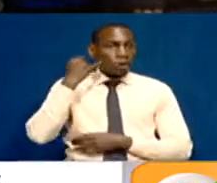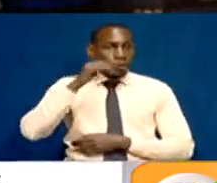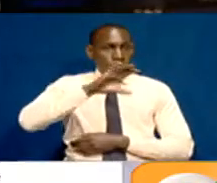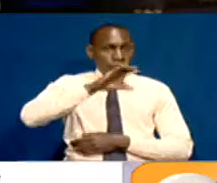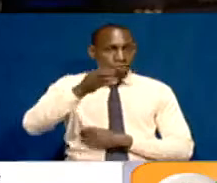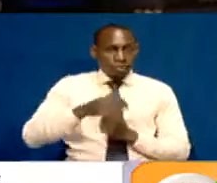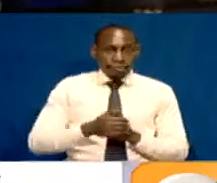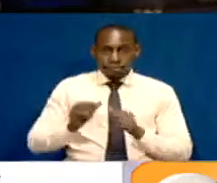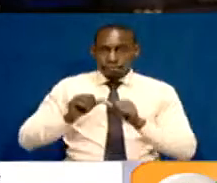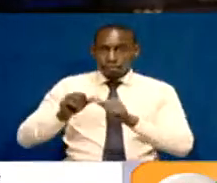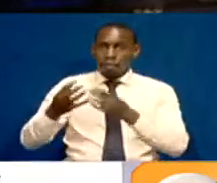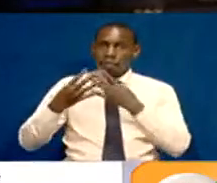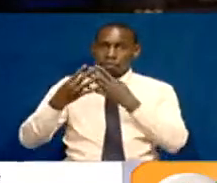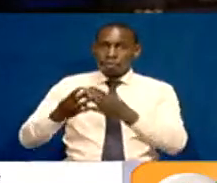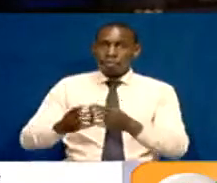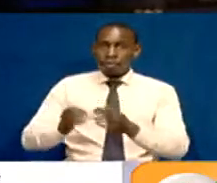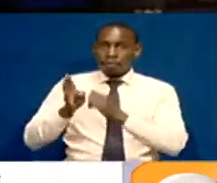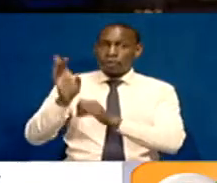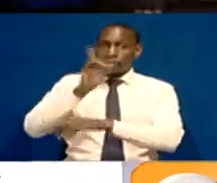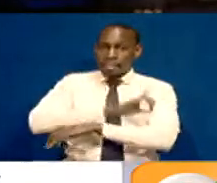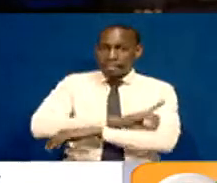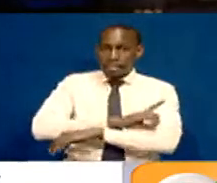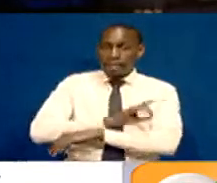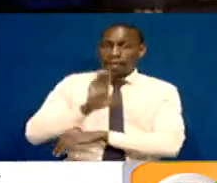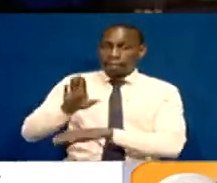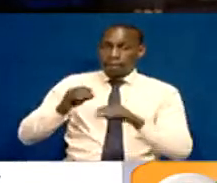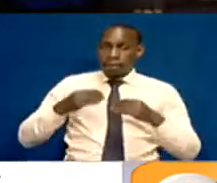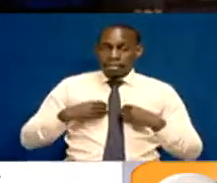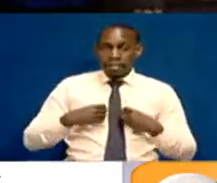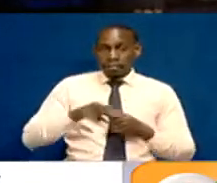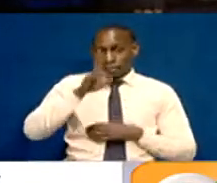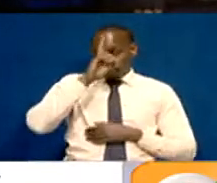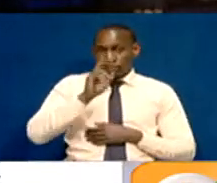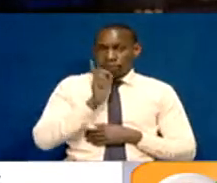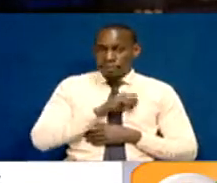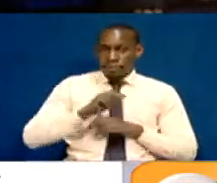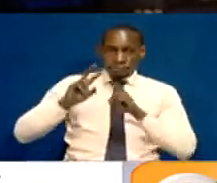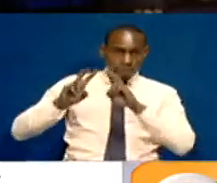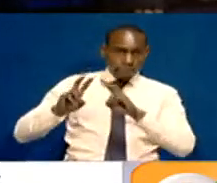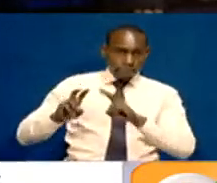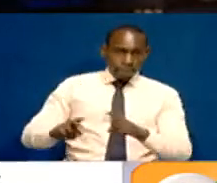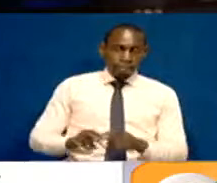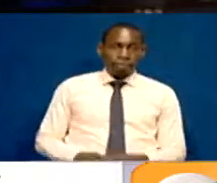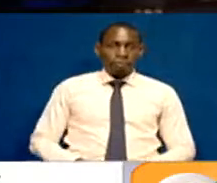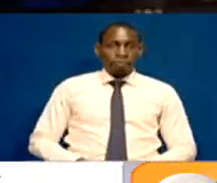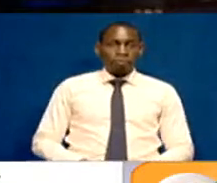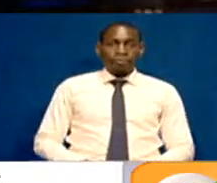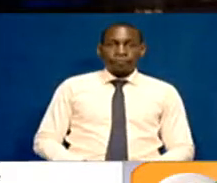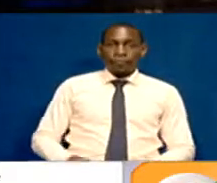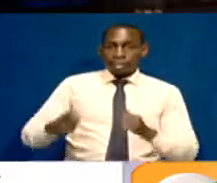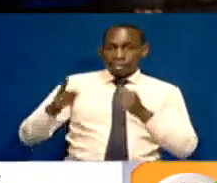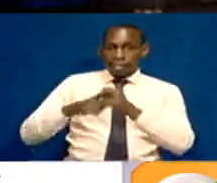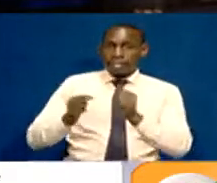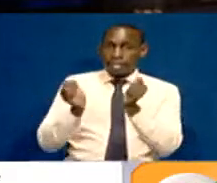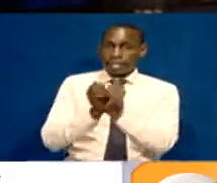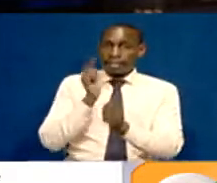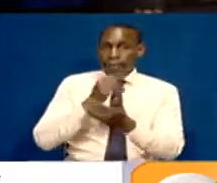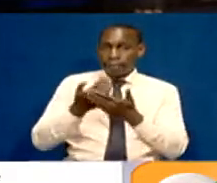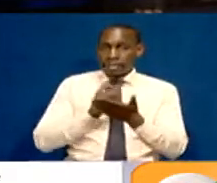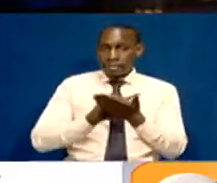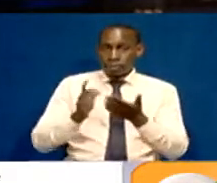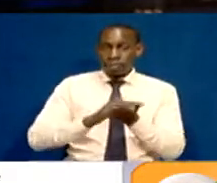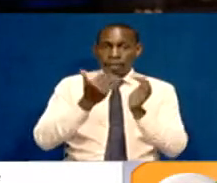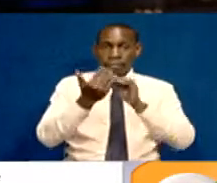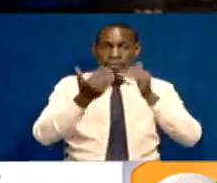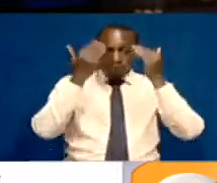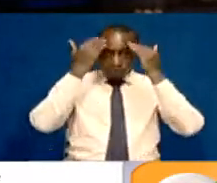County, will remain in custody for 14 days to allow detectives to complete investigations. The six who were arrested last week were